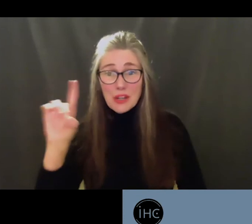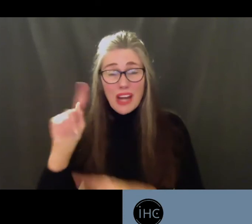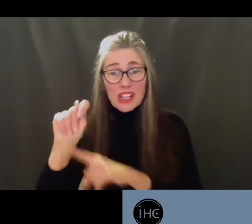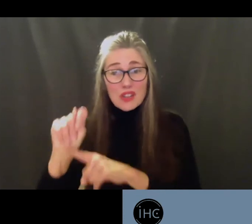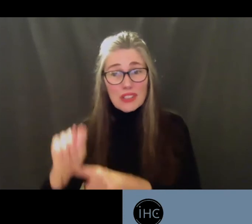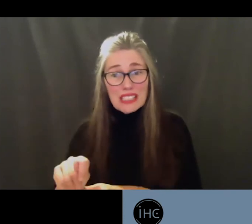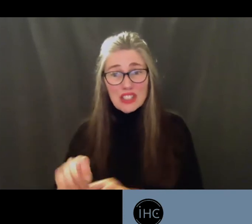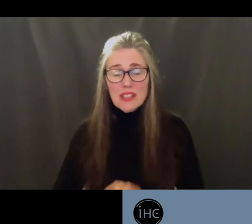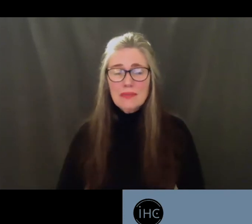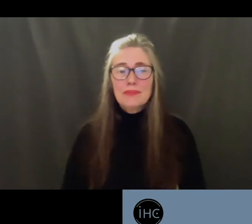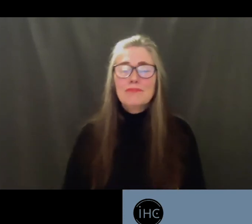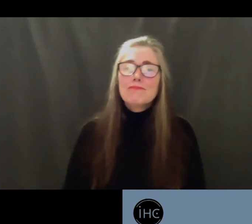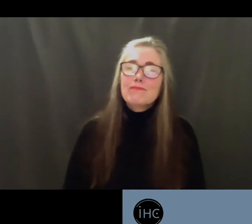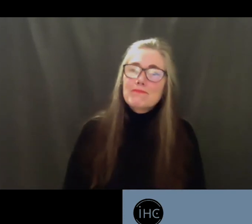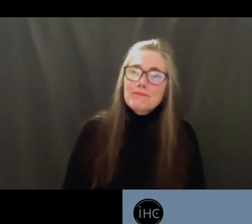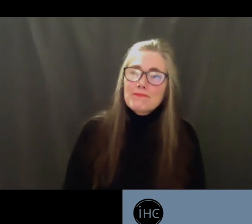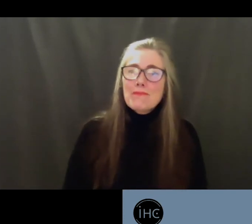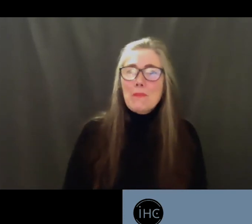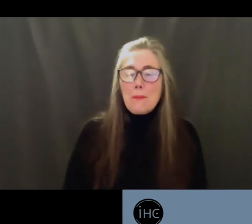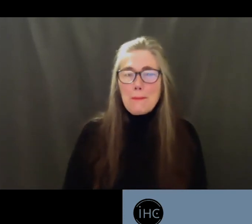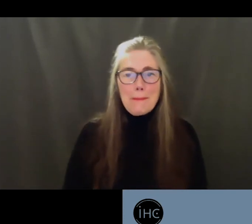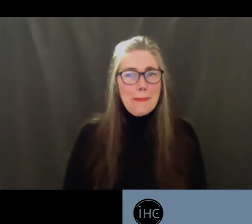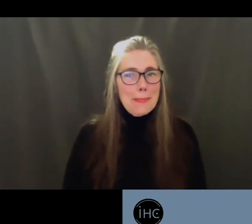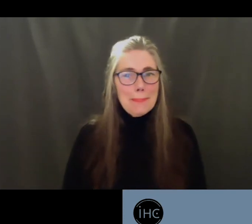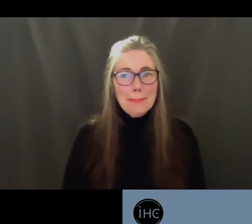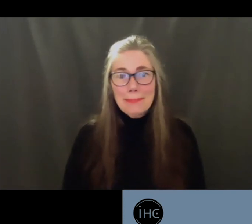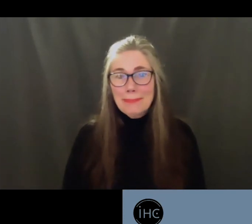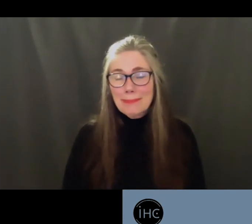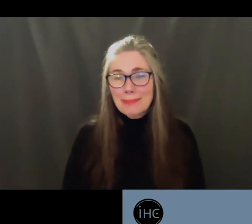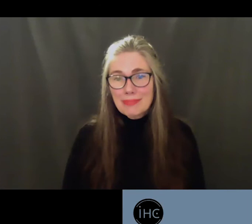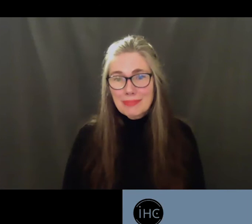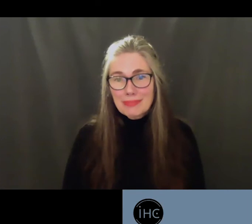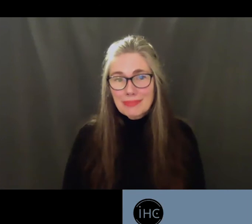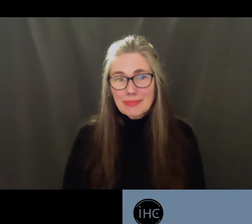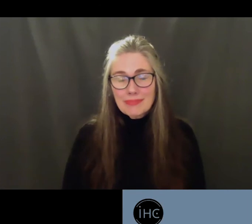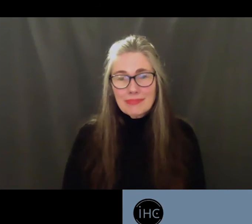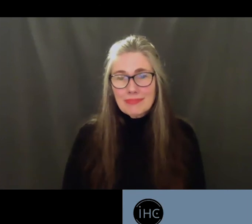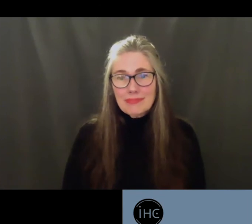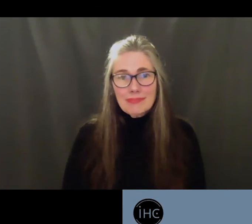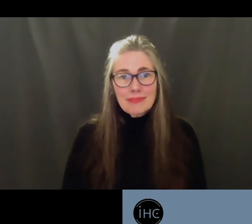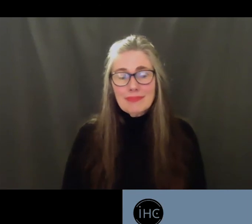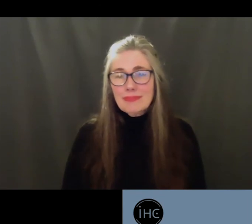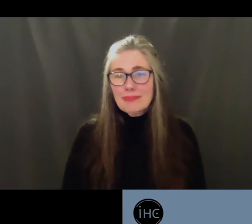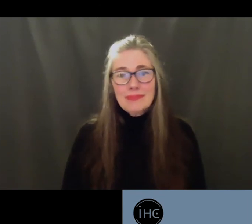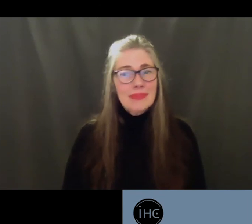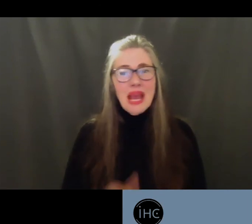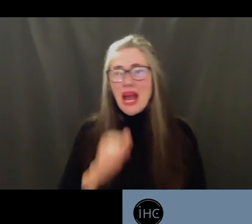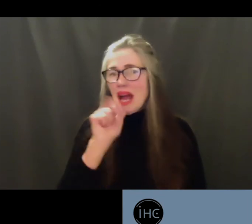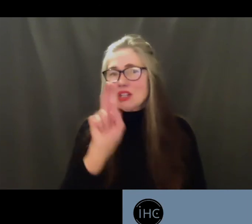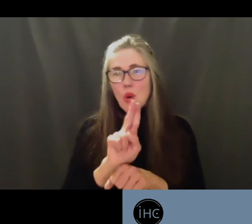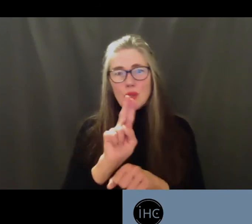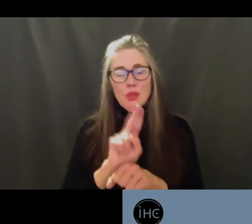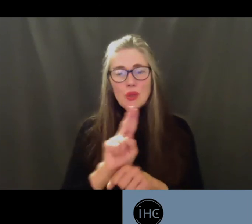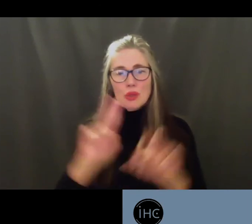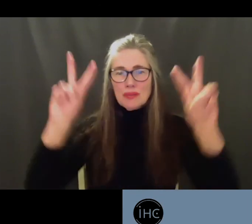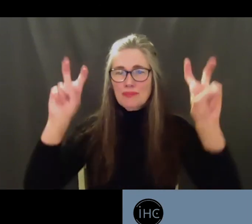Yeah, I actually don't use the category of populism too